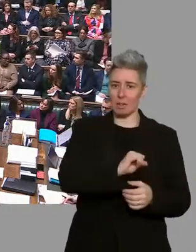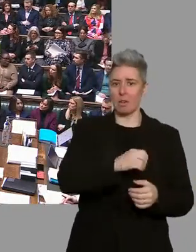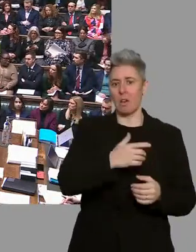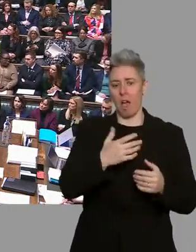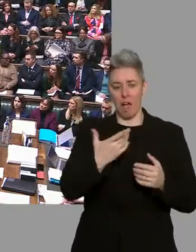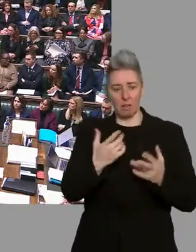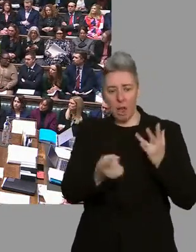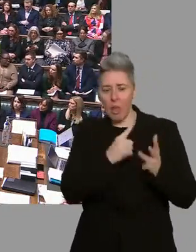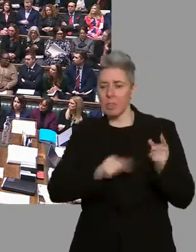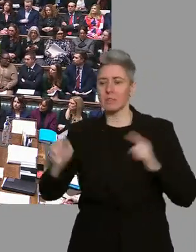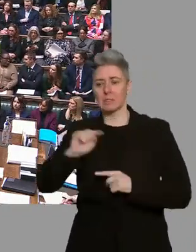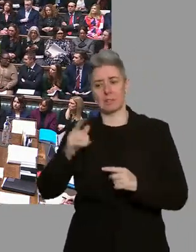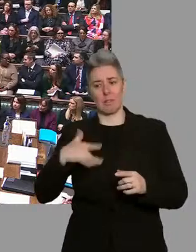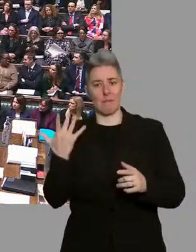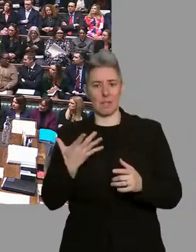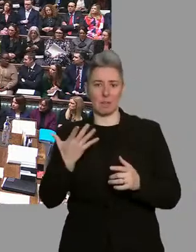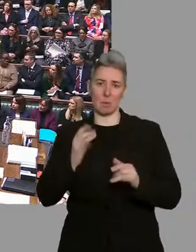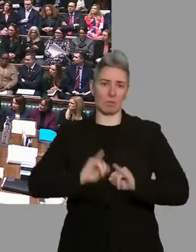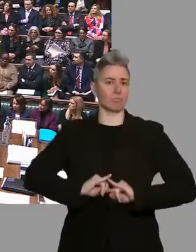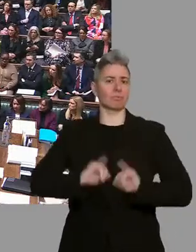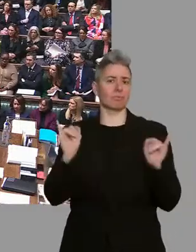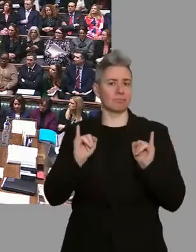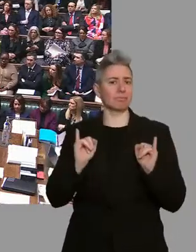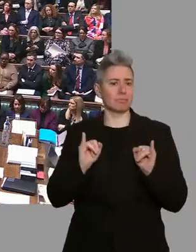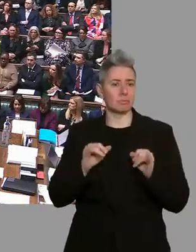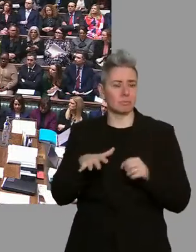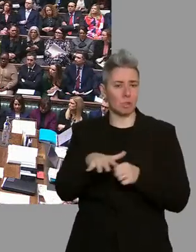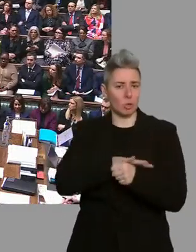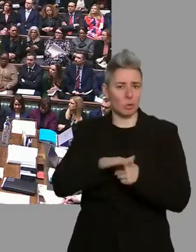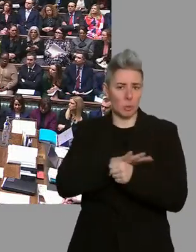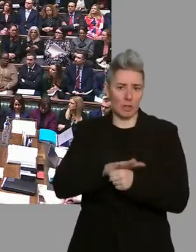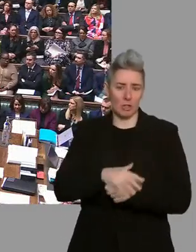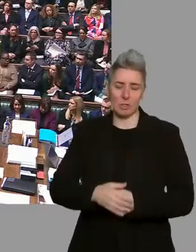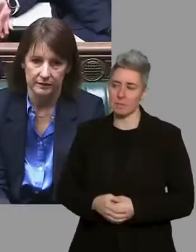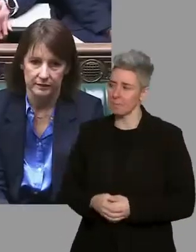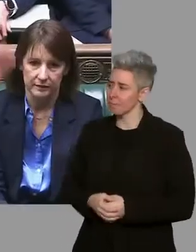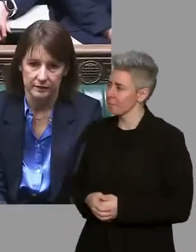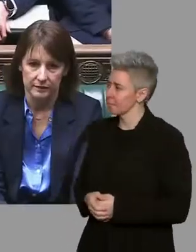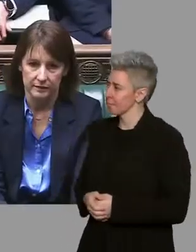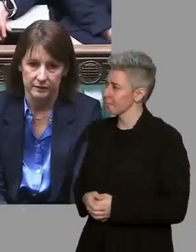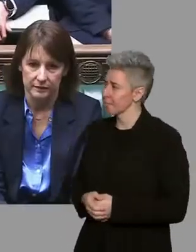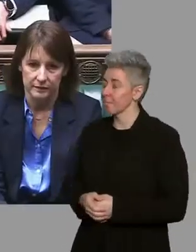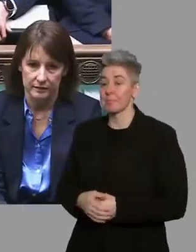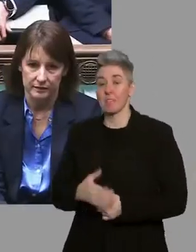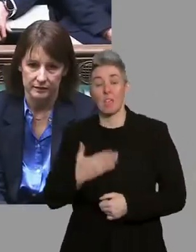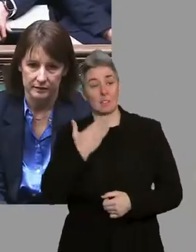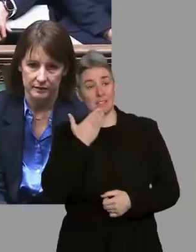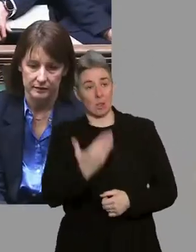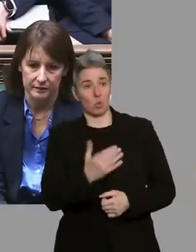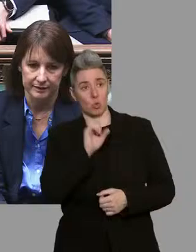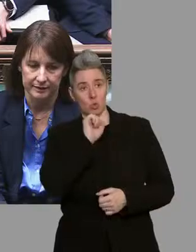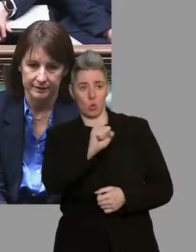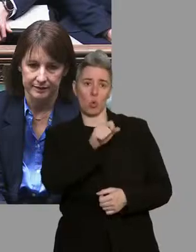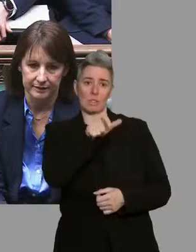serve. Mr. Speaker, by reacquiring over 36,000 service family homes, including 1,700 in my honourable